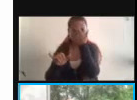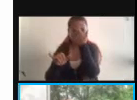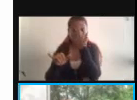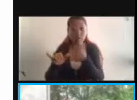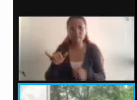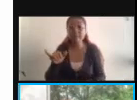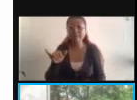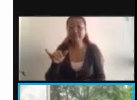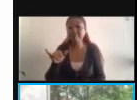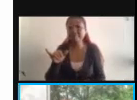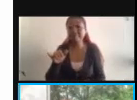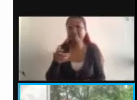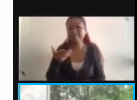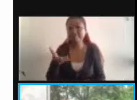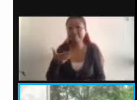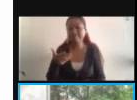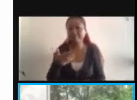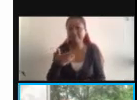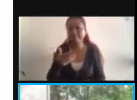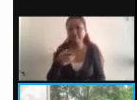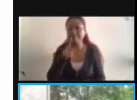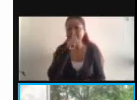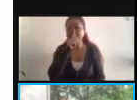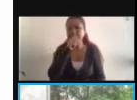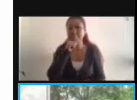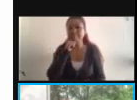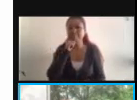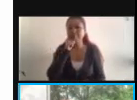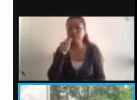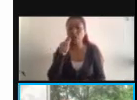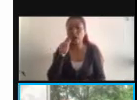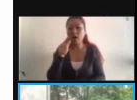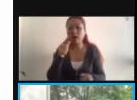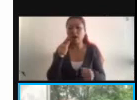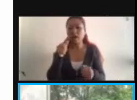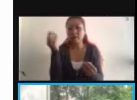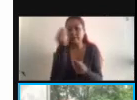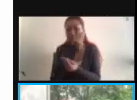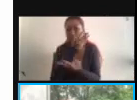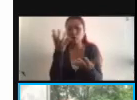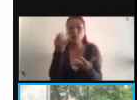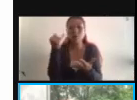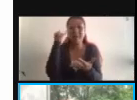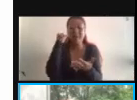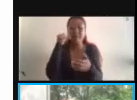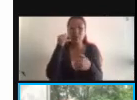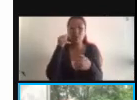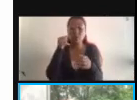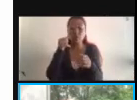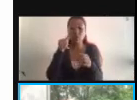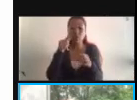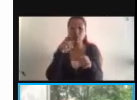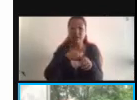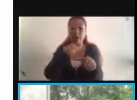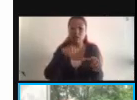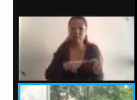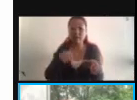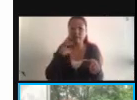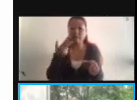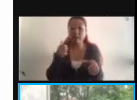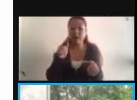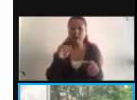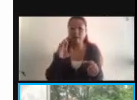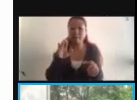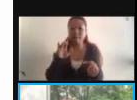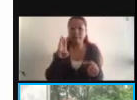it doesn't portray what needs to happen when you go outside the habitat. We need protection because of